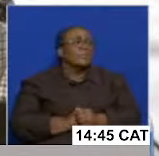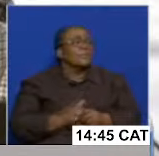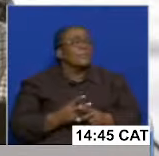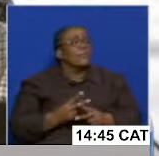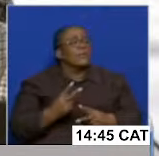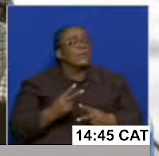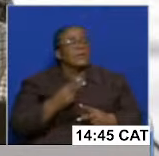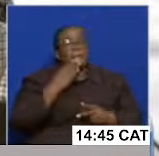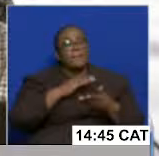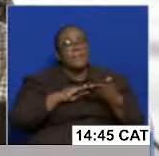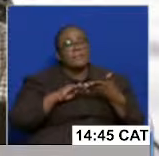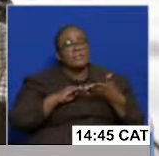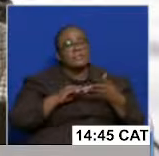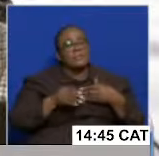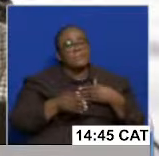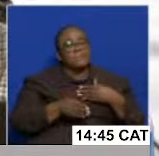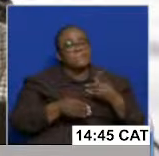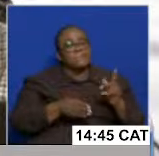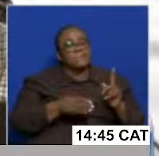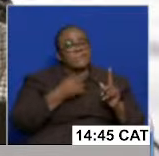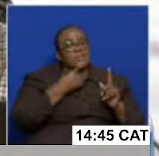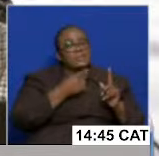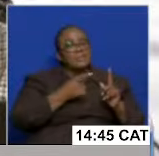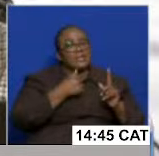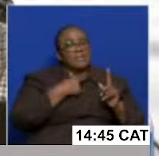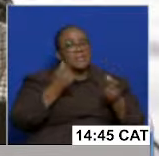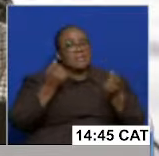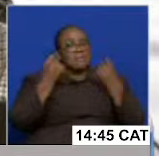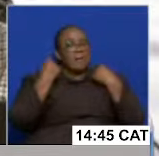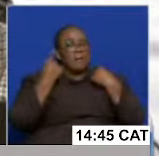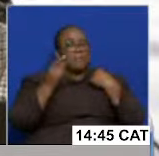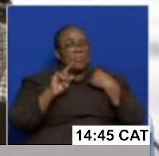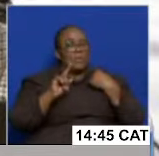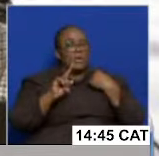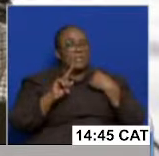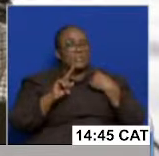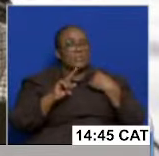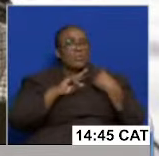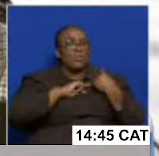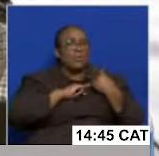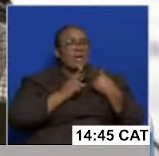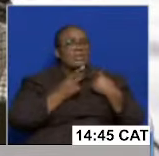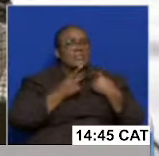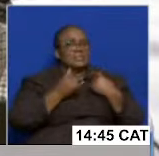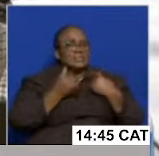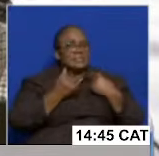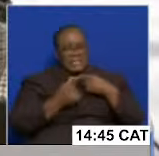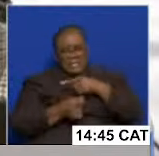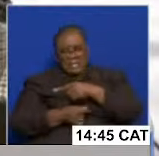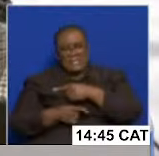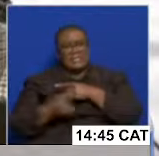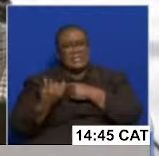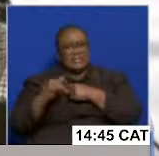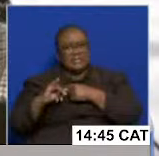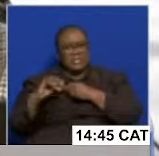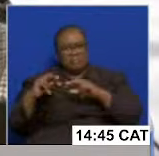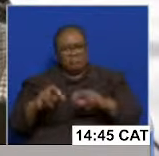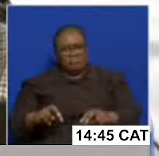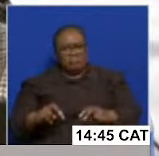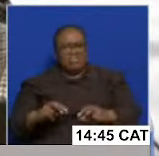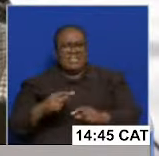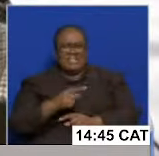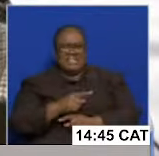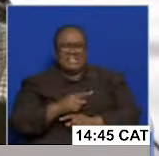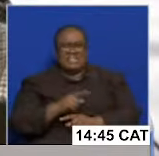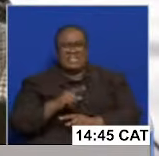Officer Stoll says, what I don't understand is why he is still investigating this. He doesn't do JHB unless